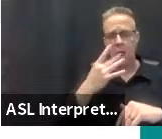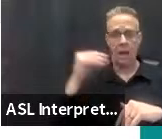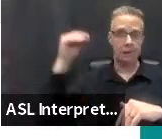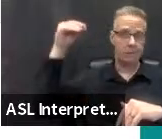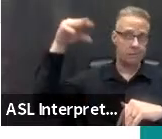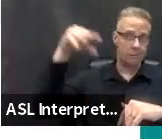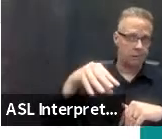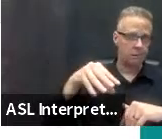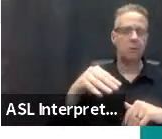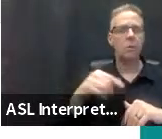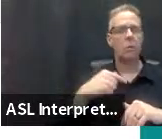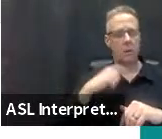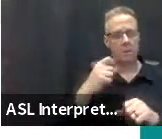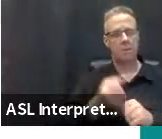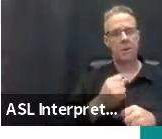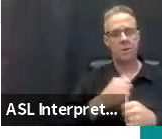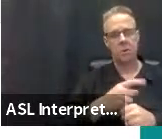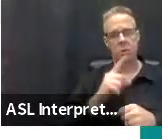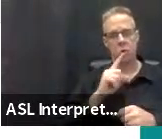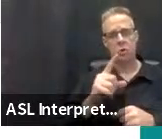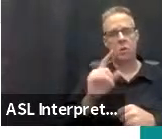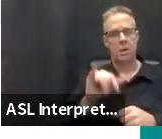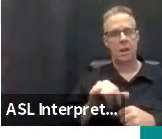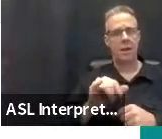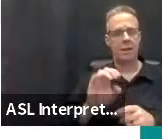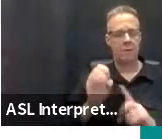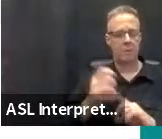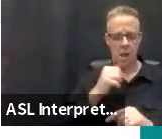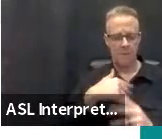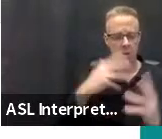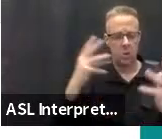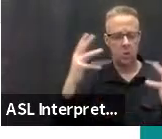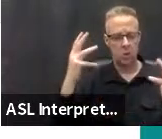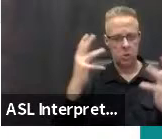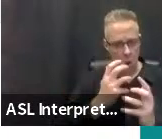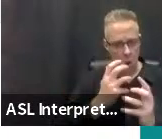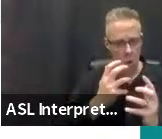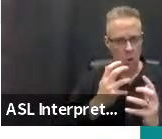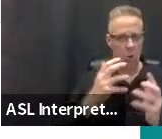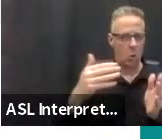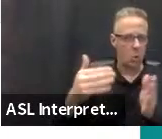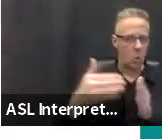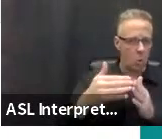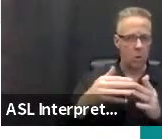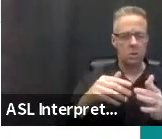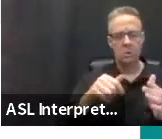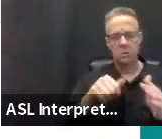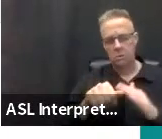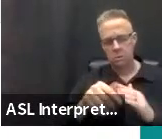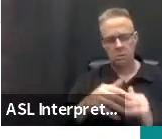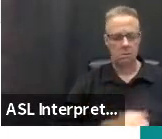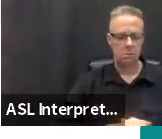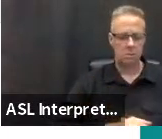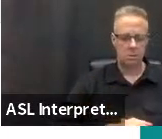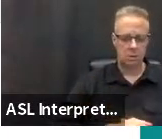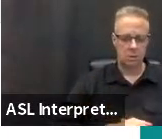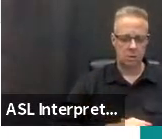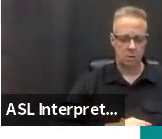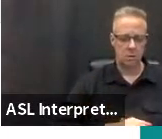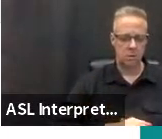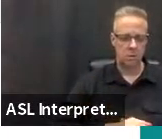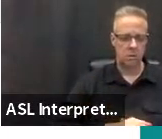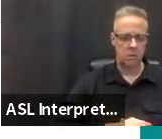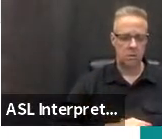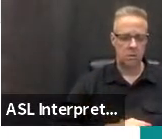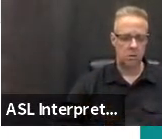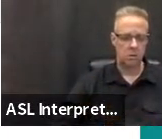going to be a need to make sure that that environment doesn't have dark corners and pockets here and there. But you know, the